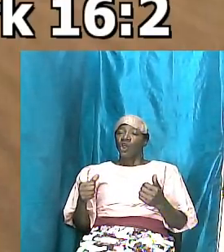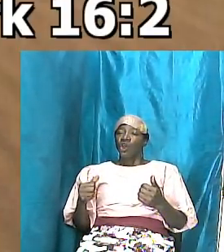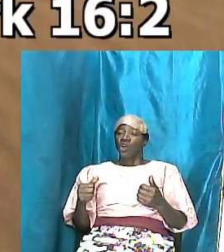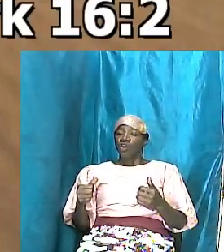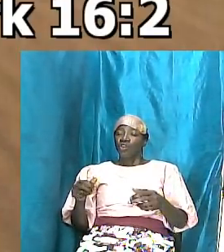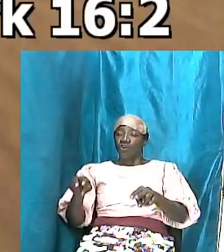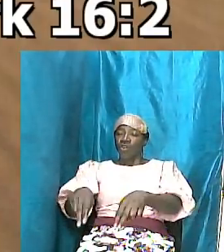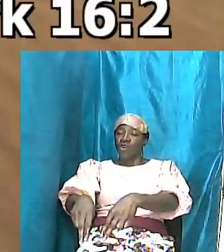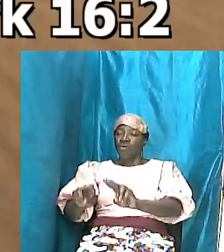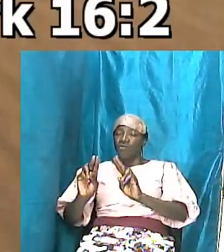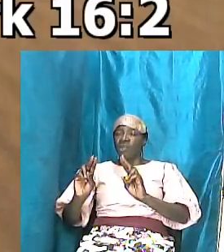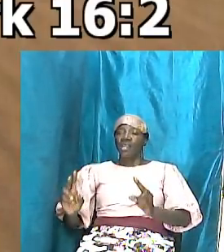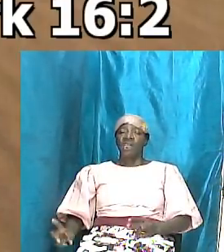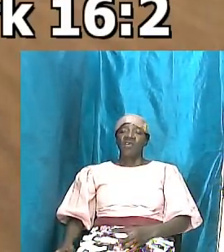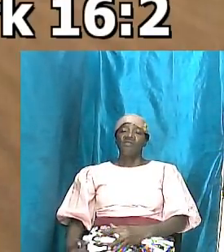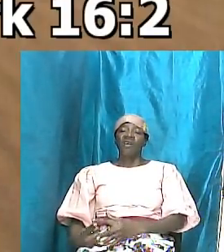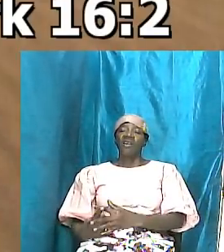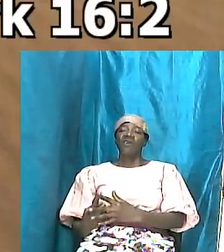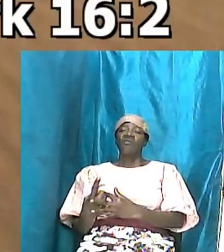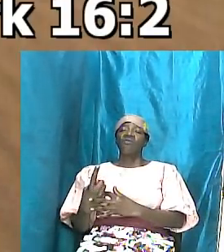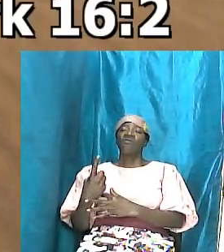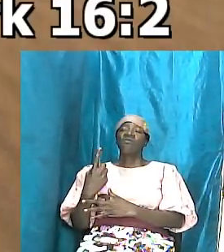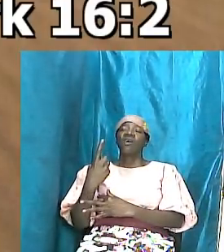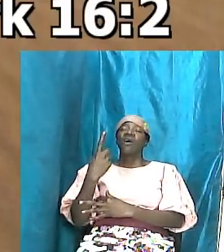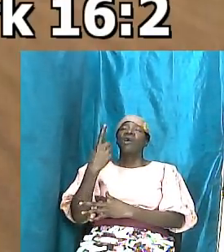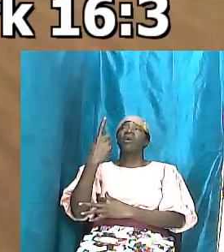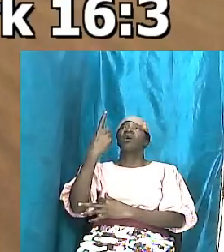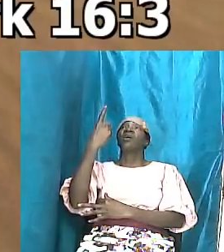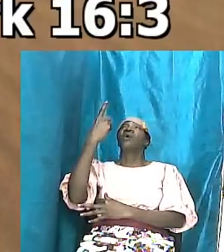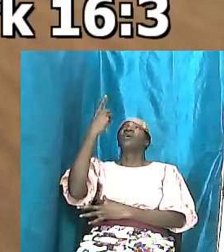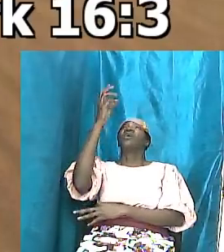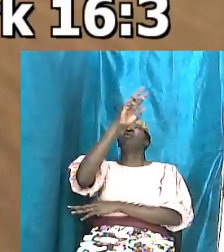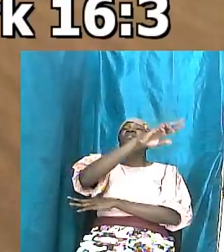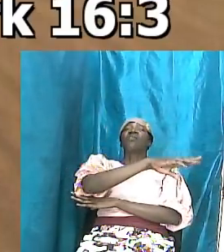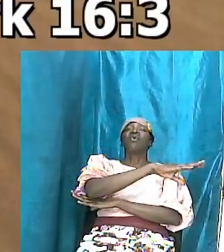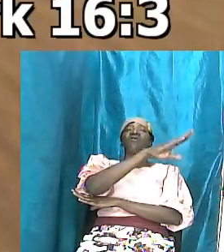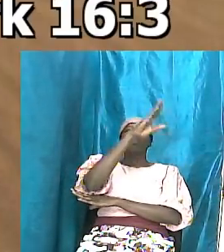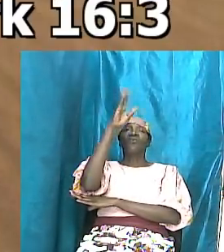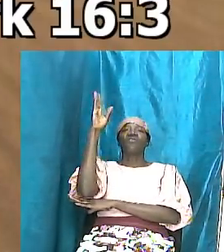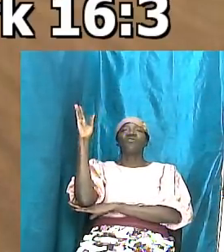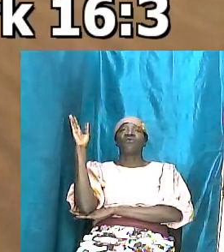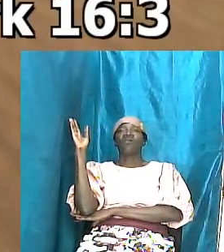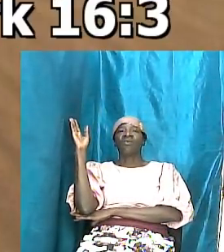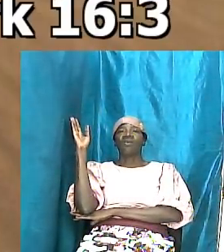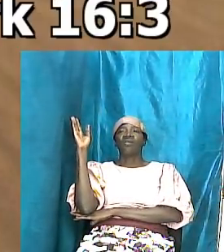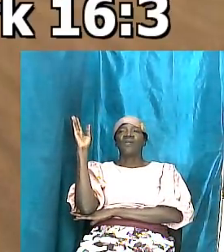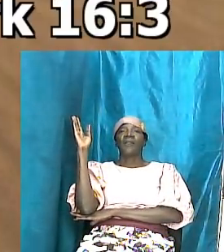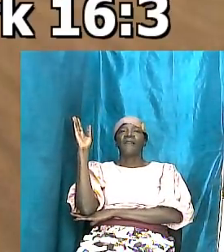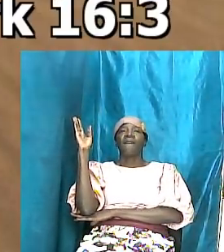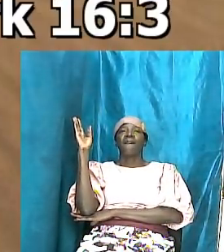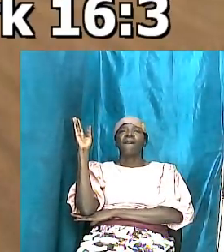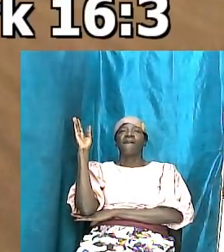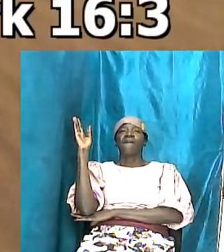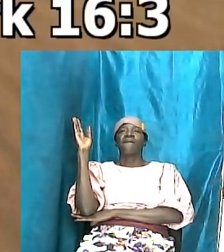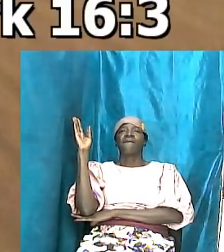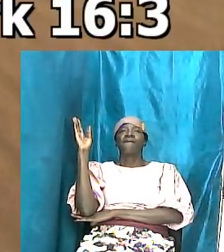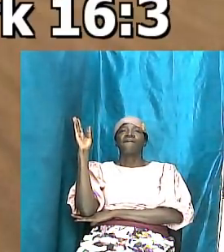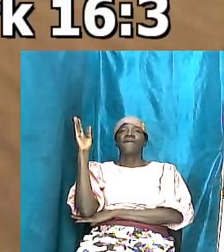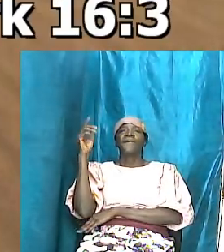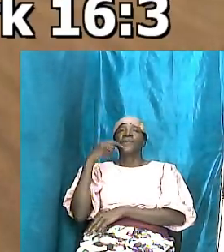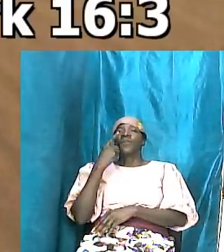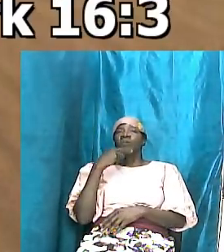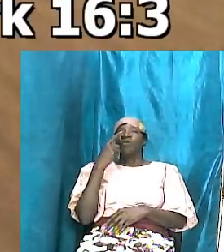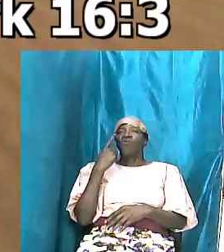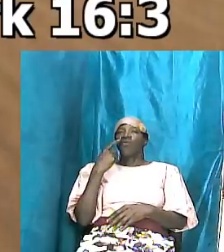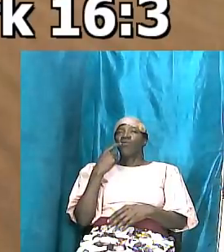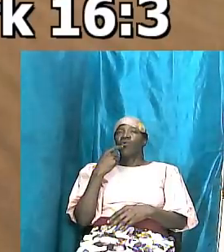the sun. And brethren, they said among themselves, who shall